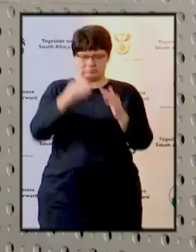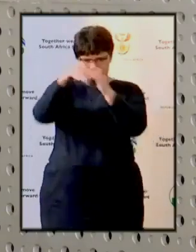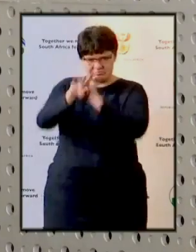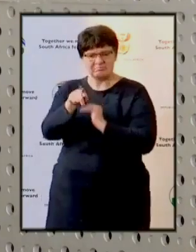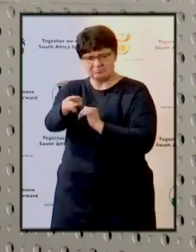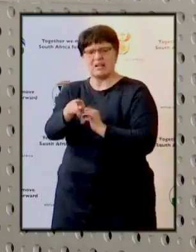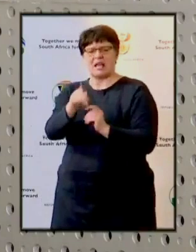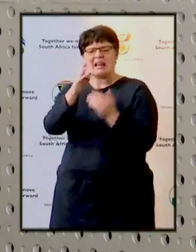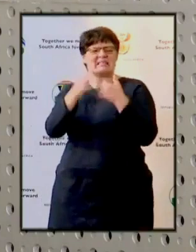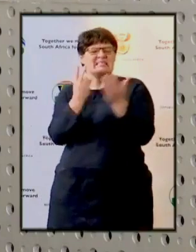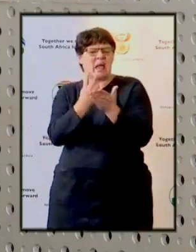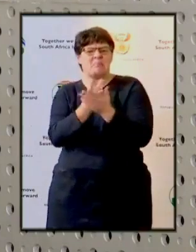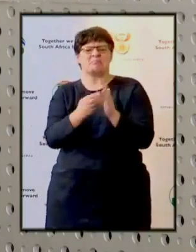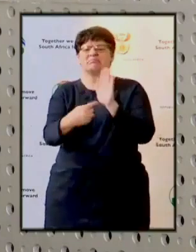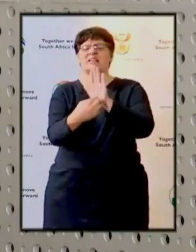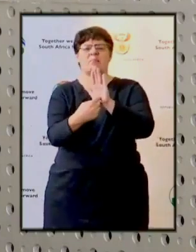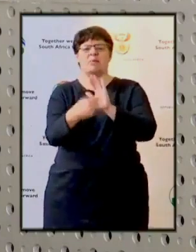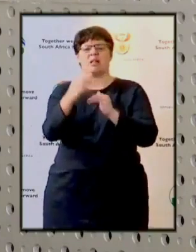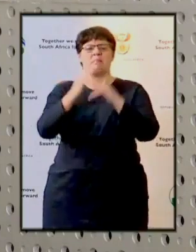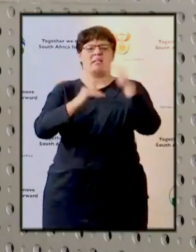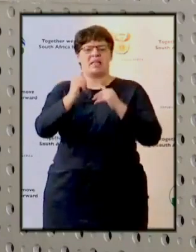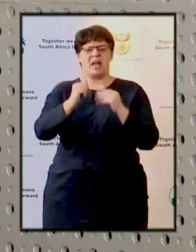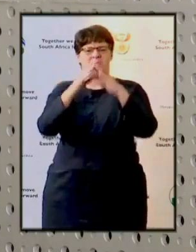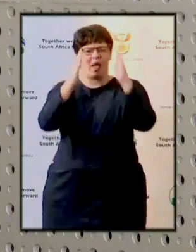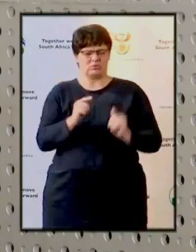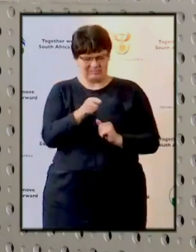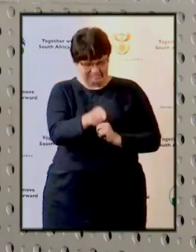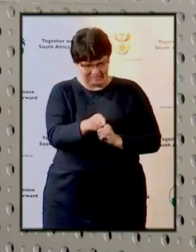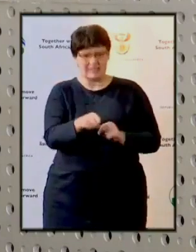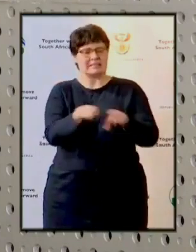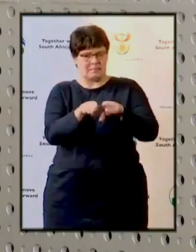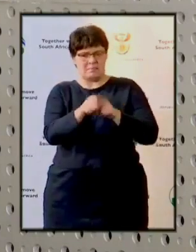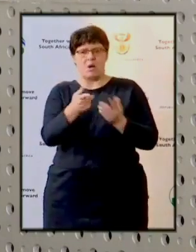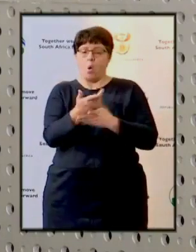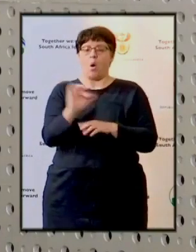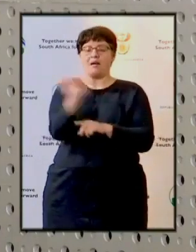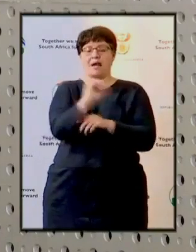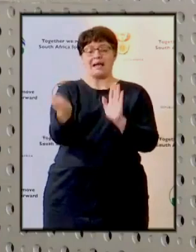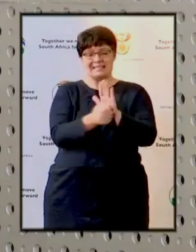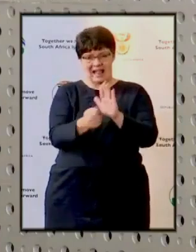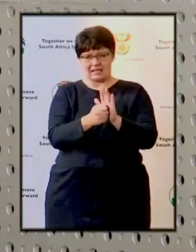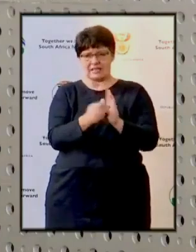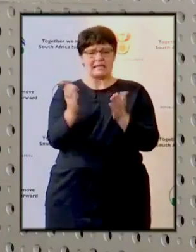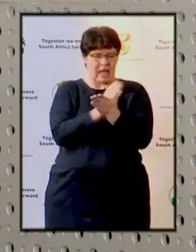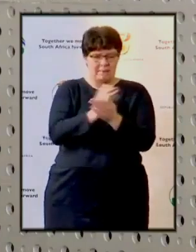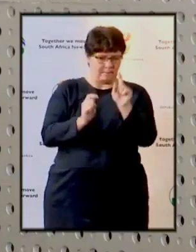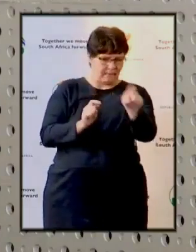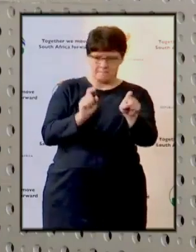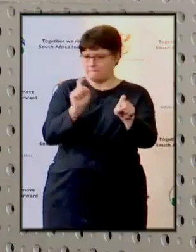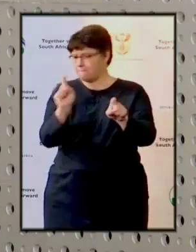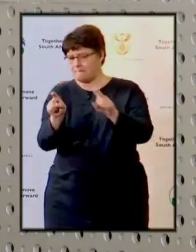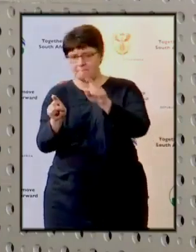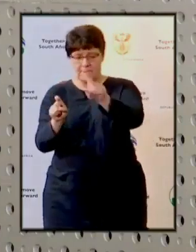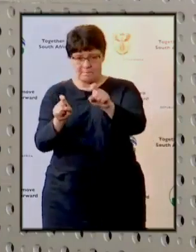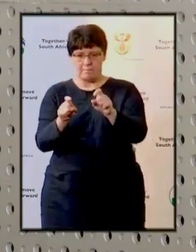the new regulation, and a gradual opening of car sales will be set out in directions that will be